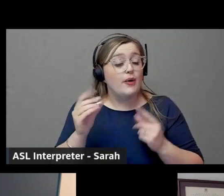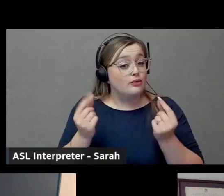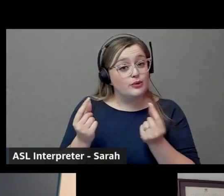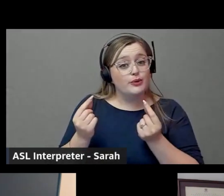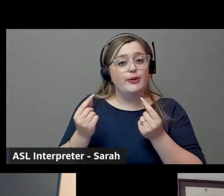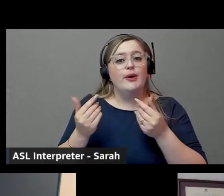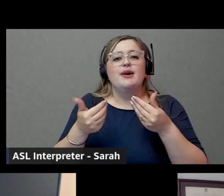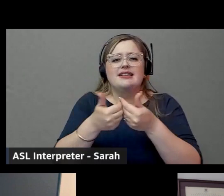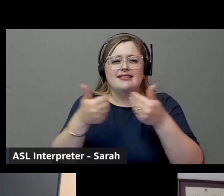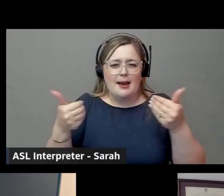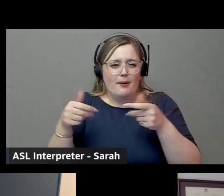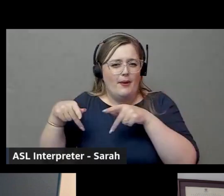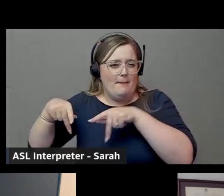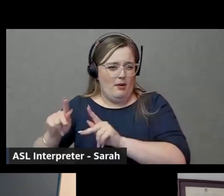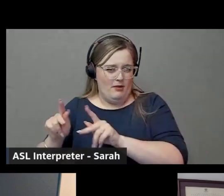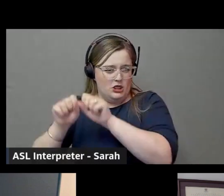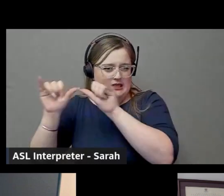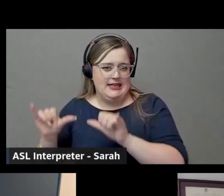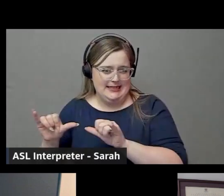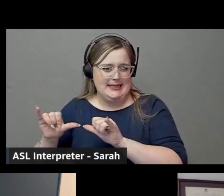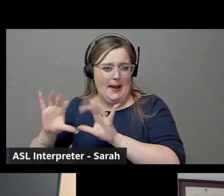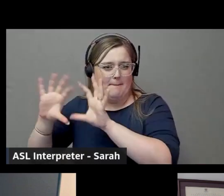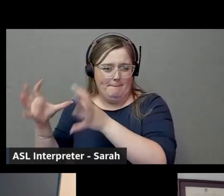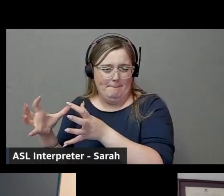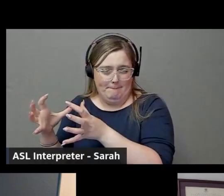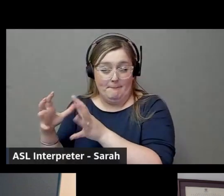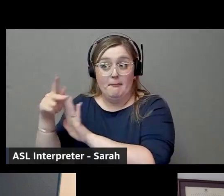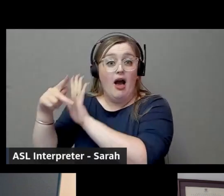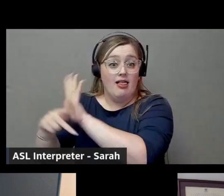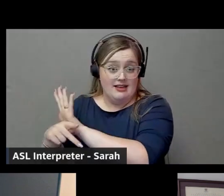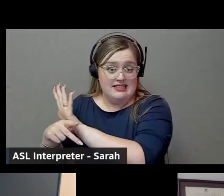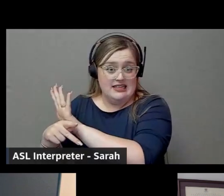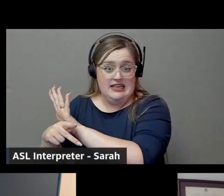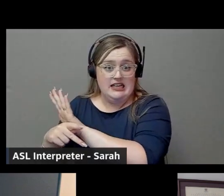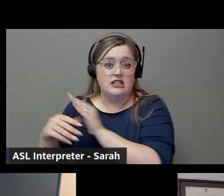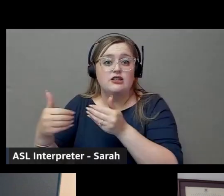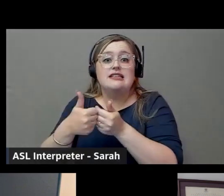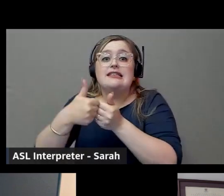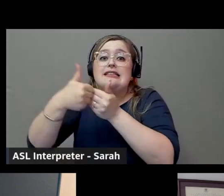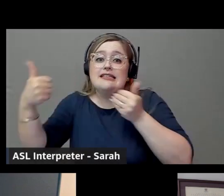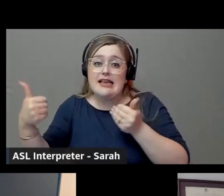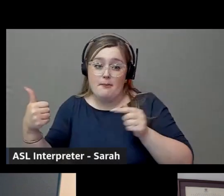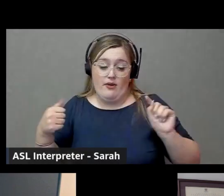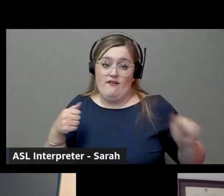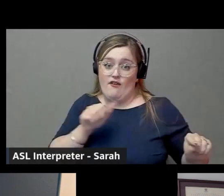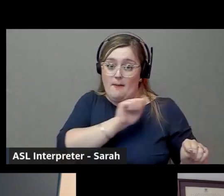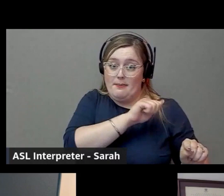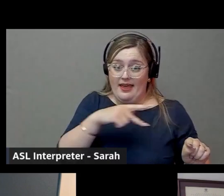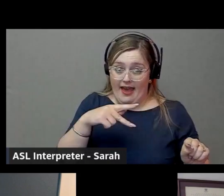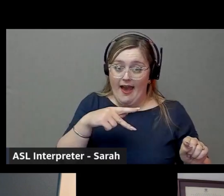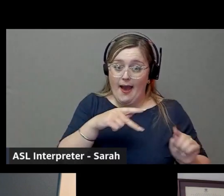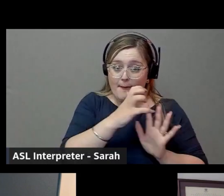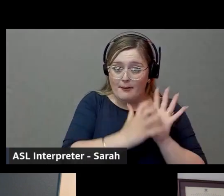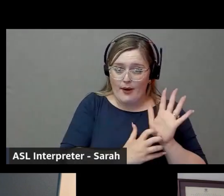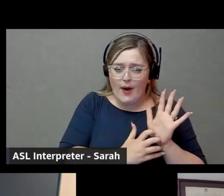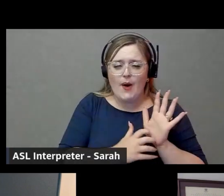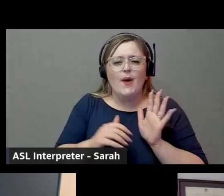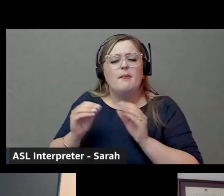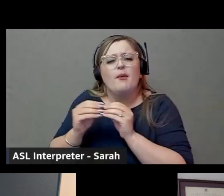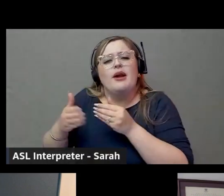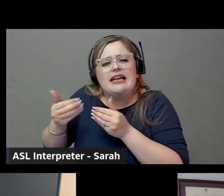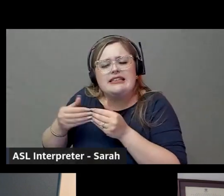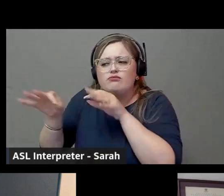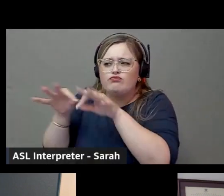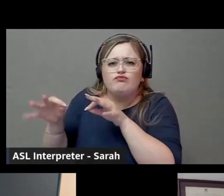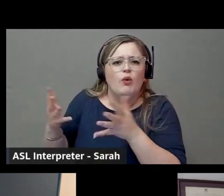your permission system as policies away from your application code. And you should make it easier to define what you mean in terms of